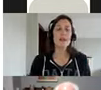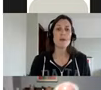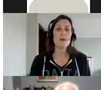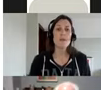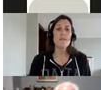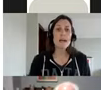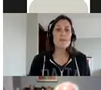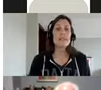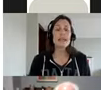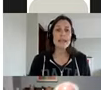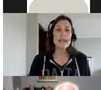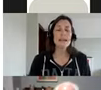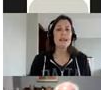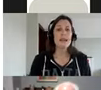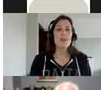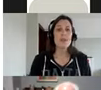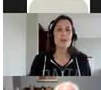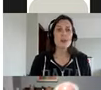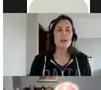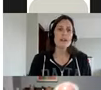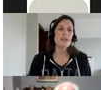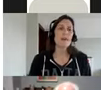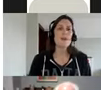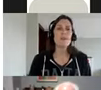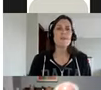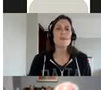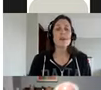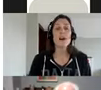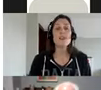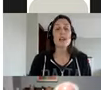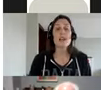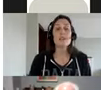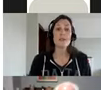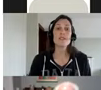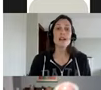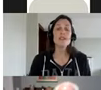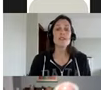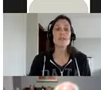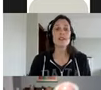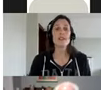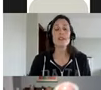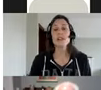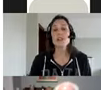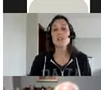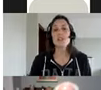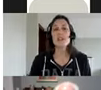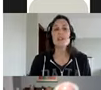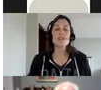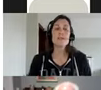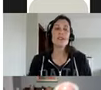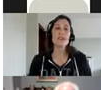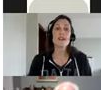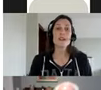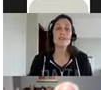have about maps and data and how they work to help other people understand the challenges of spatial data so that they can